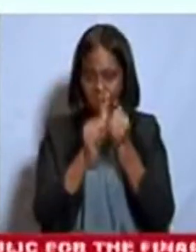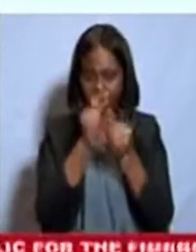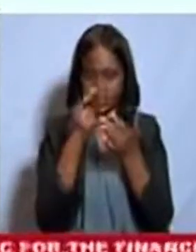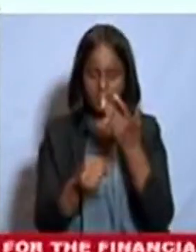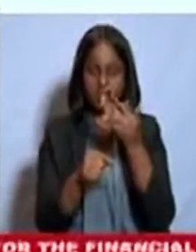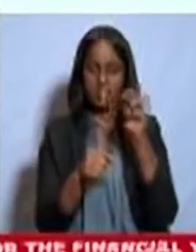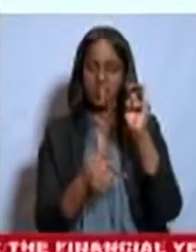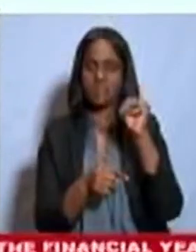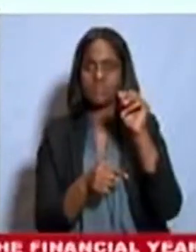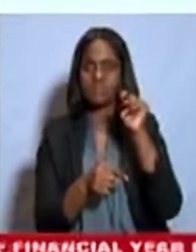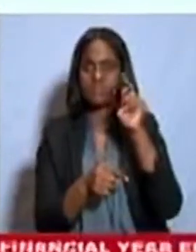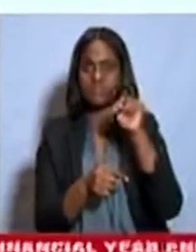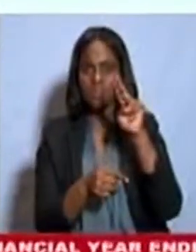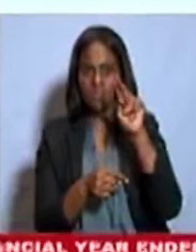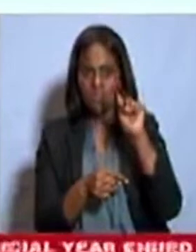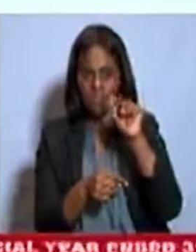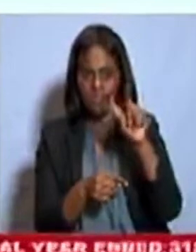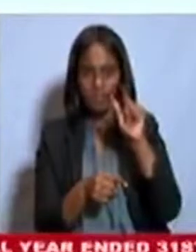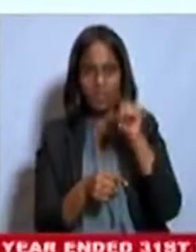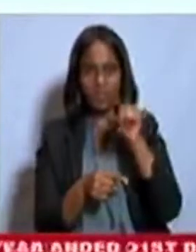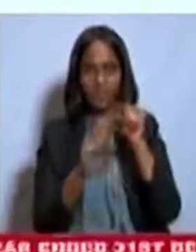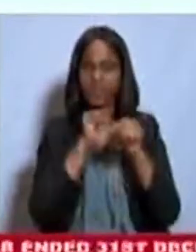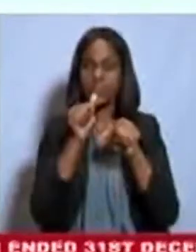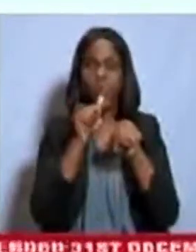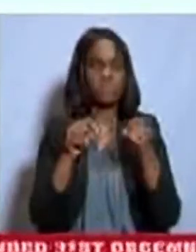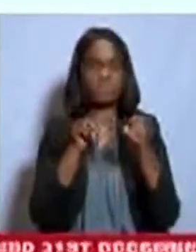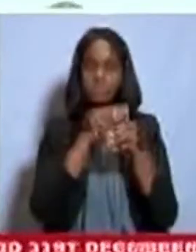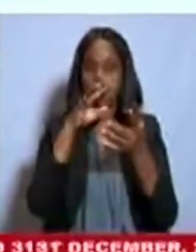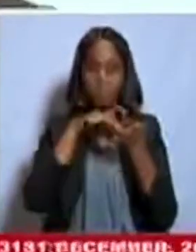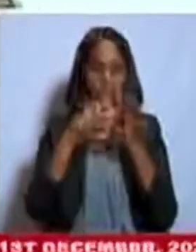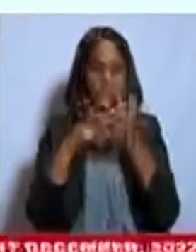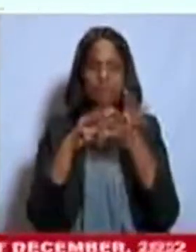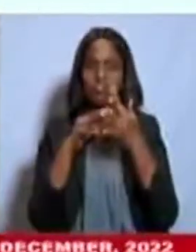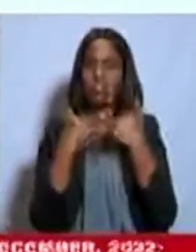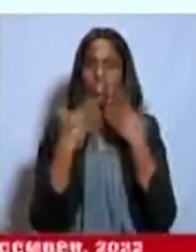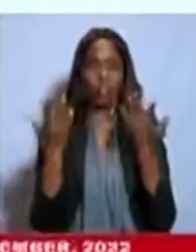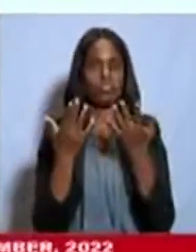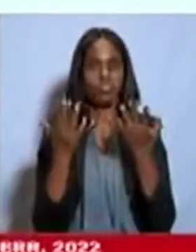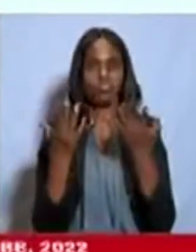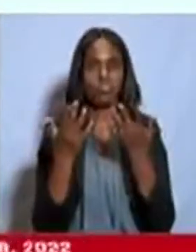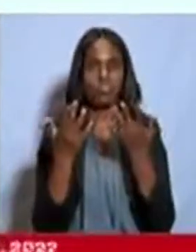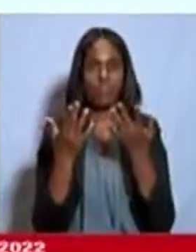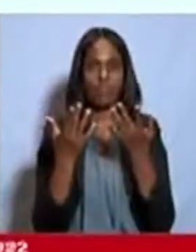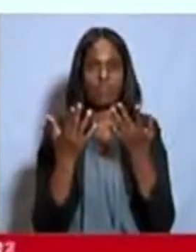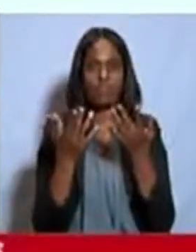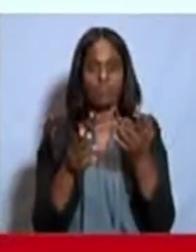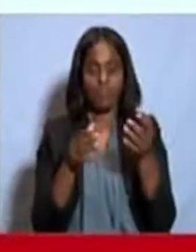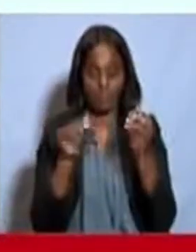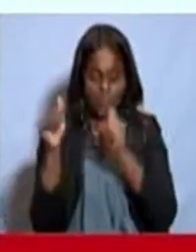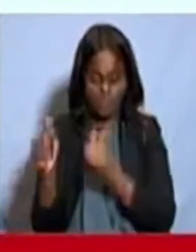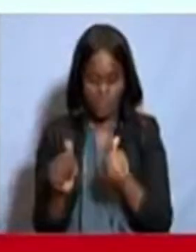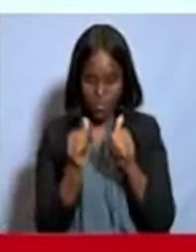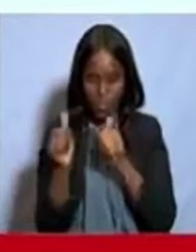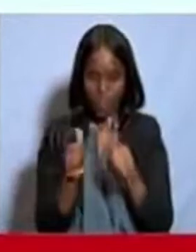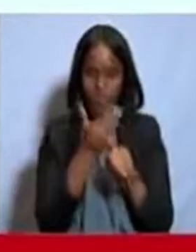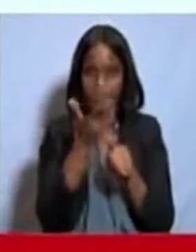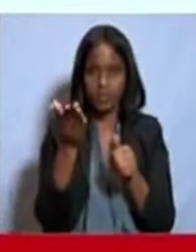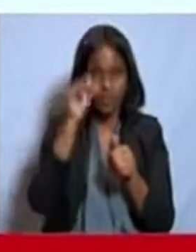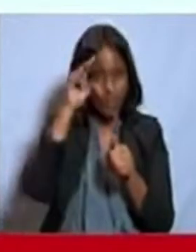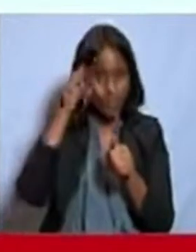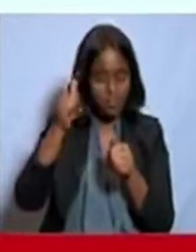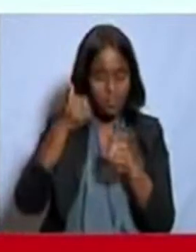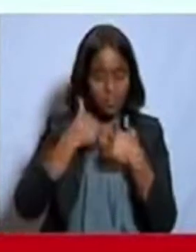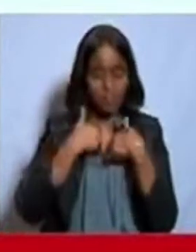manual, and the FSIP system are not integrated. Corrective action: the ministry